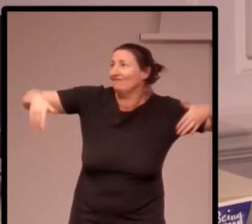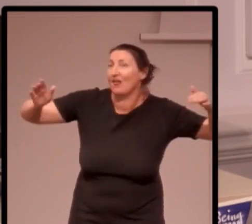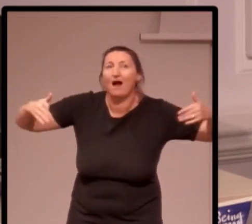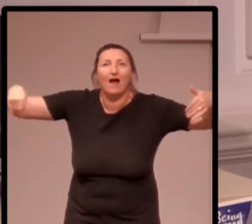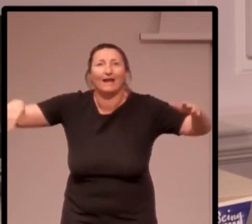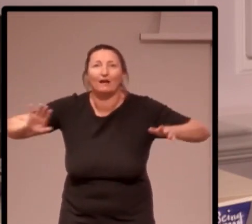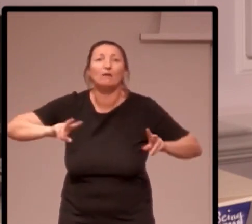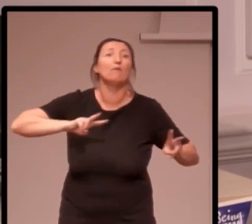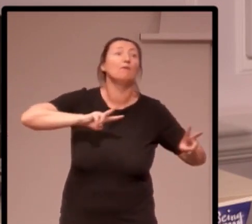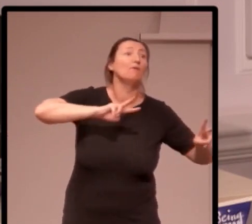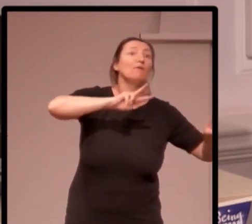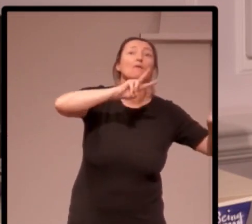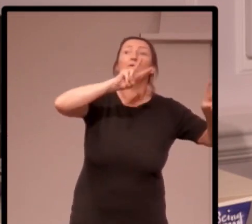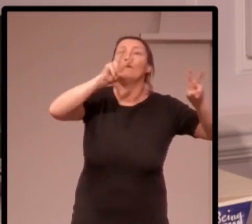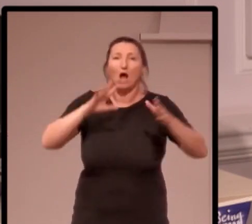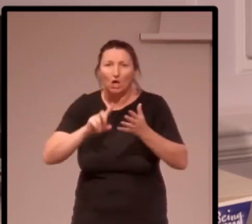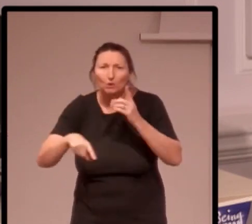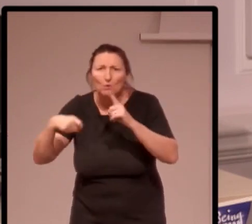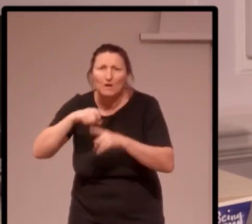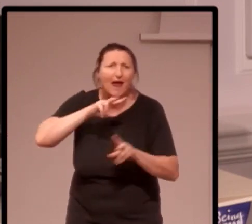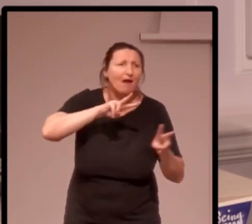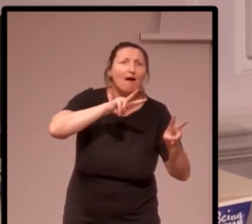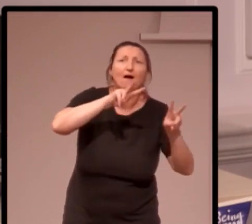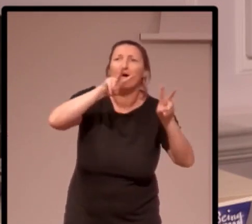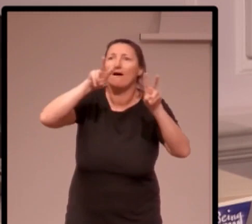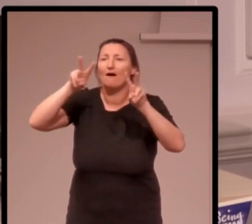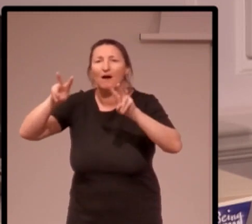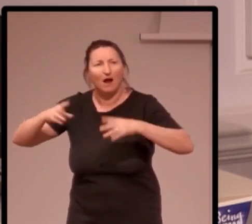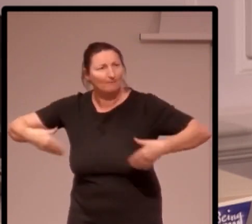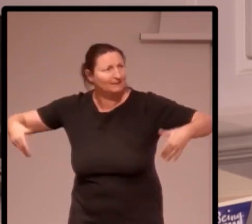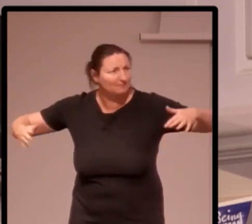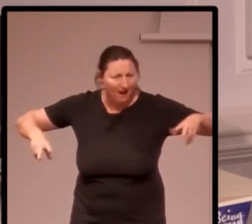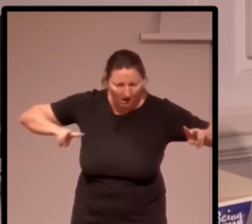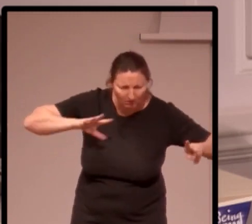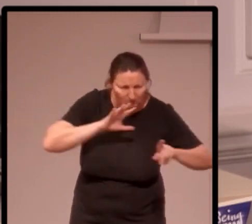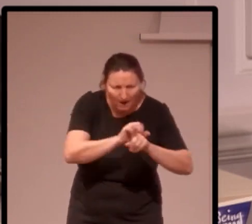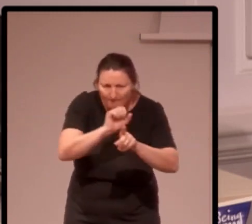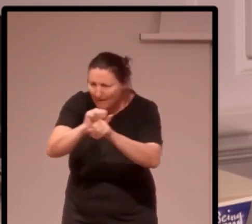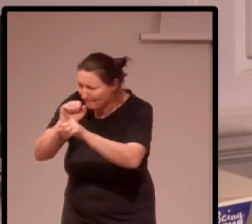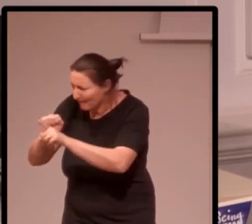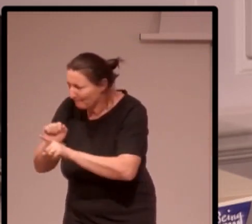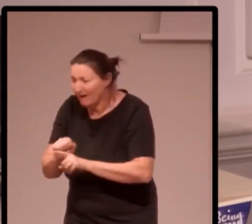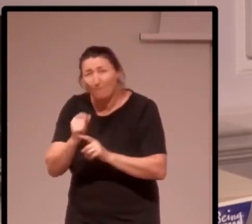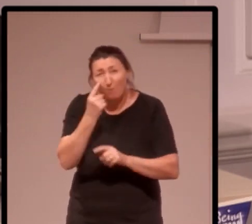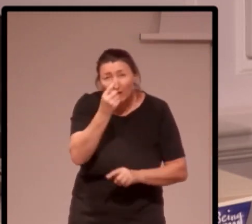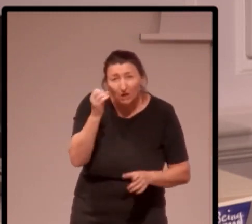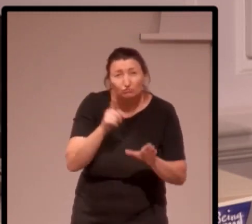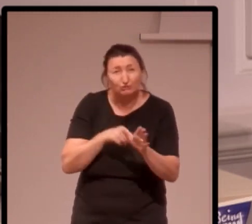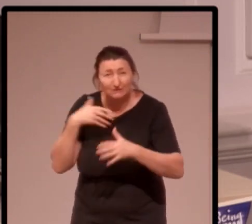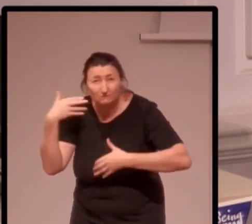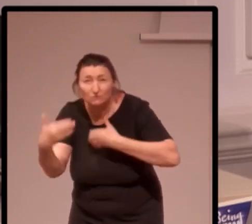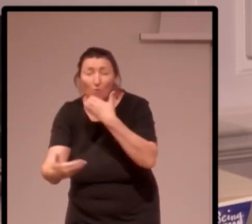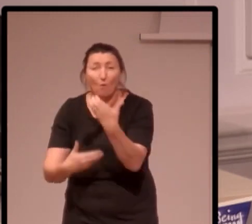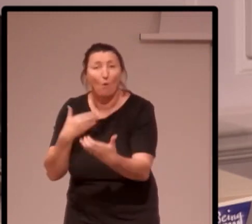to be honest, and seeing what was going on over 100 years, that kind of vibe of different voices kind of popping up all over the place,